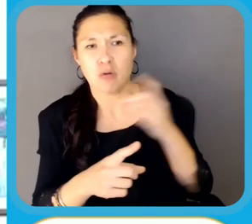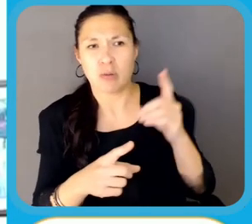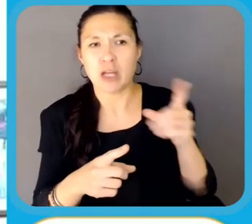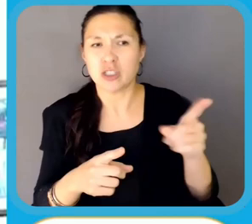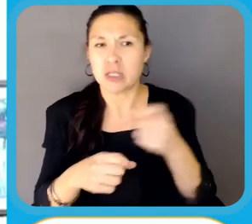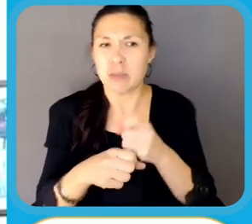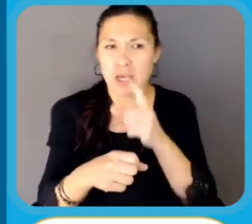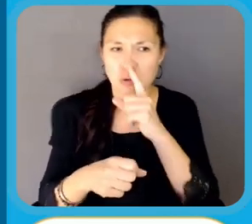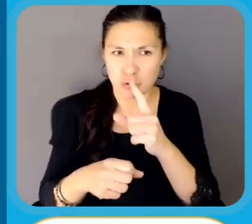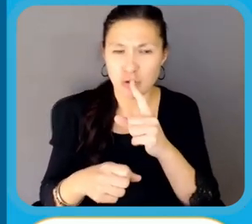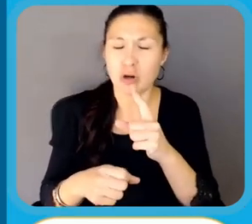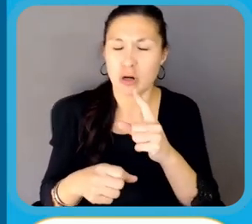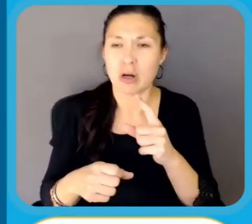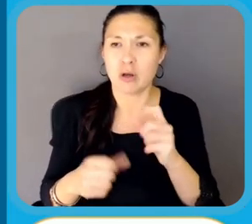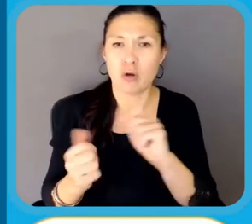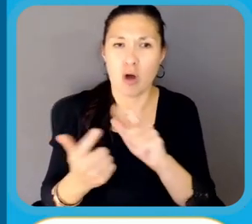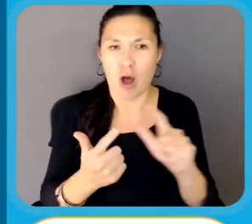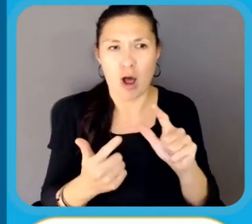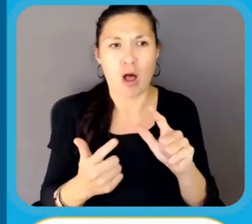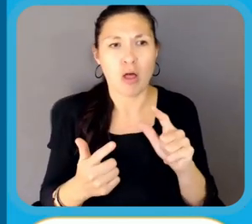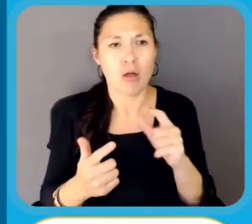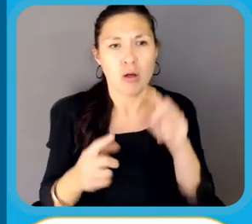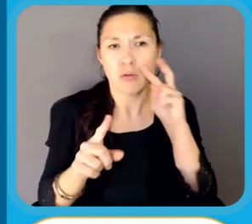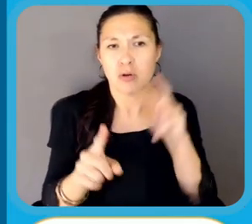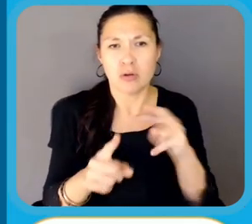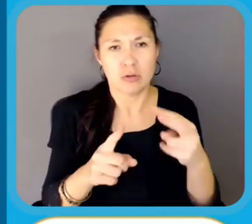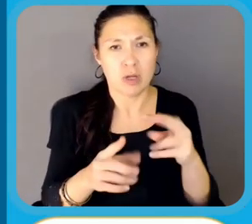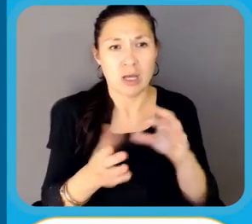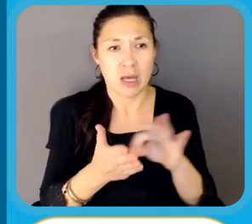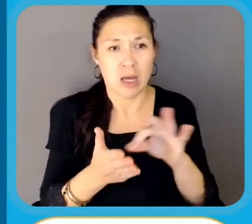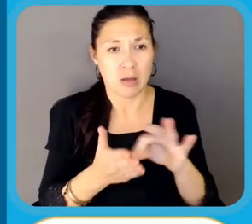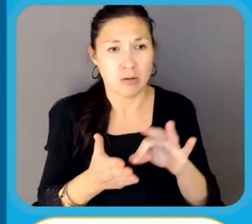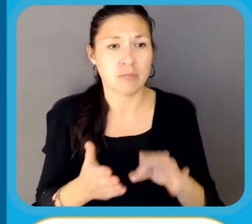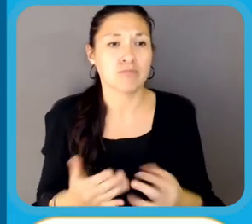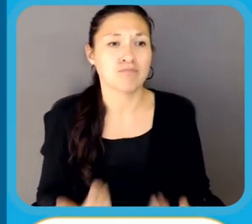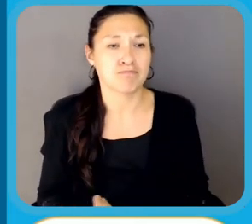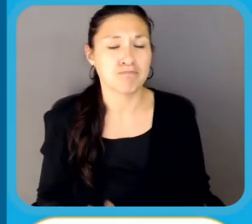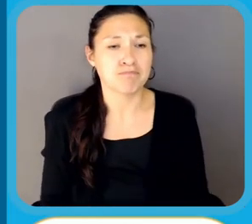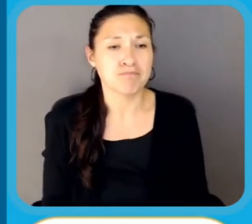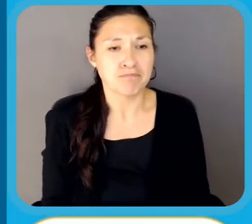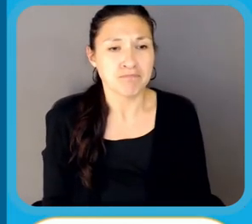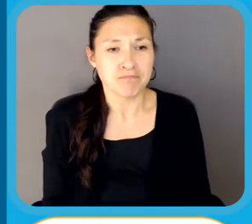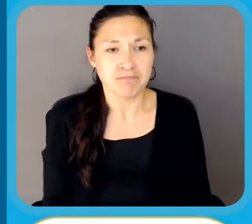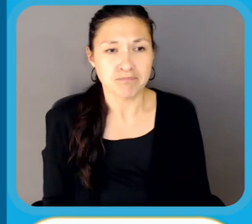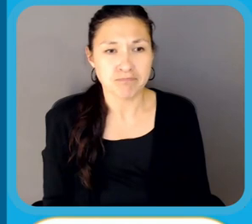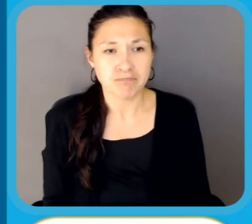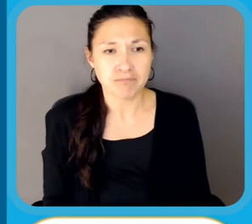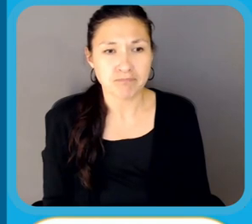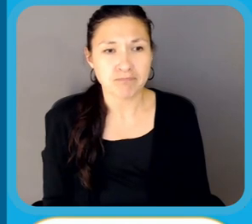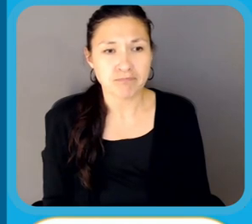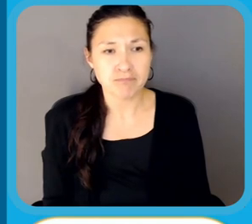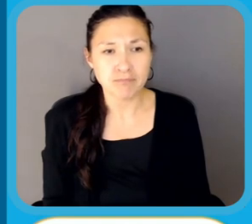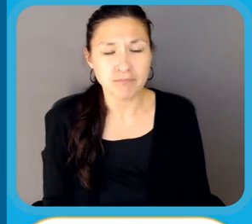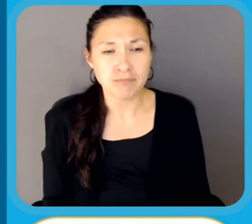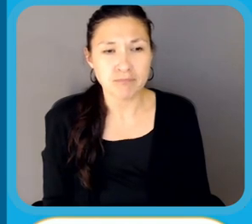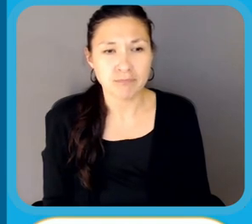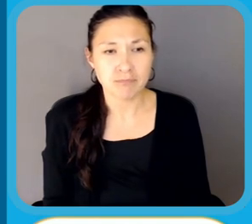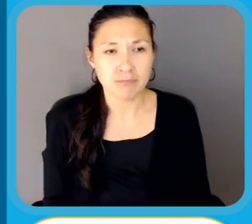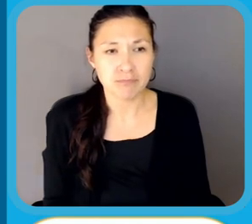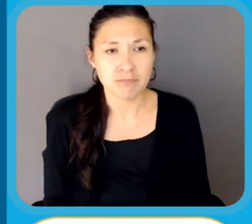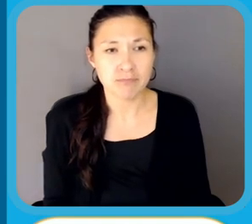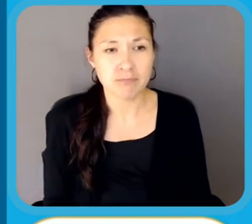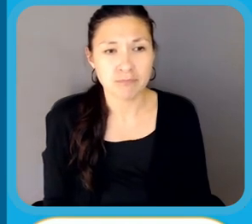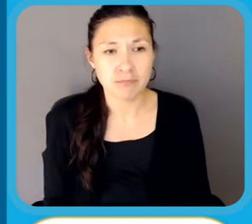Hello, fellow Democrats. I'm Dr. Shirley Weber, and I am the first African-American to serve as Secretary of State